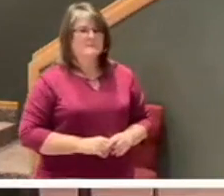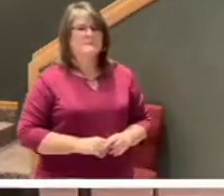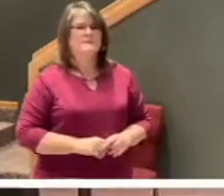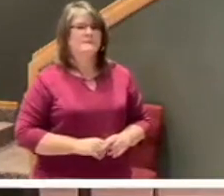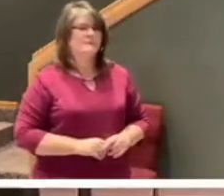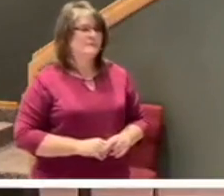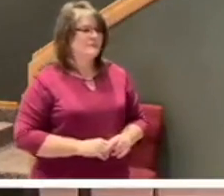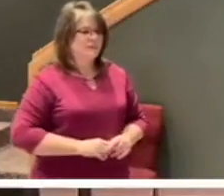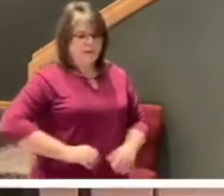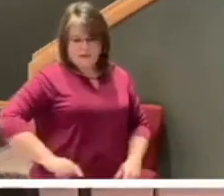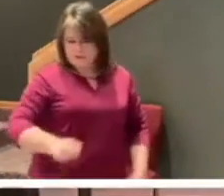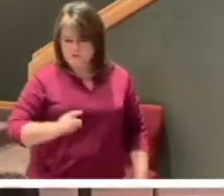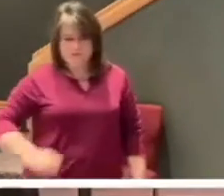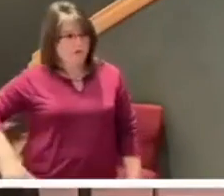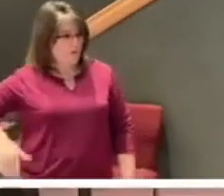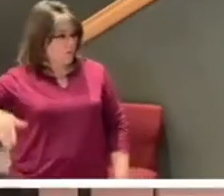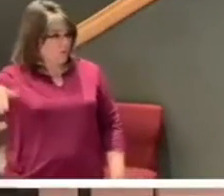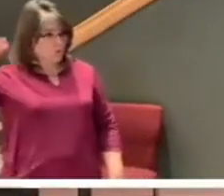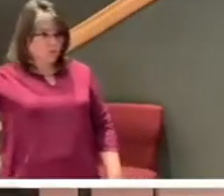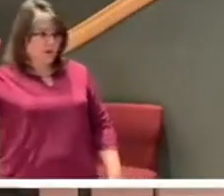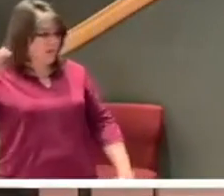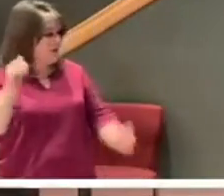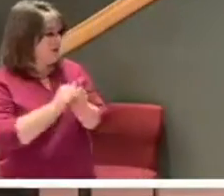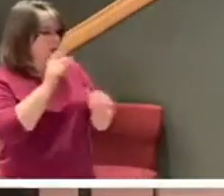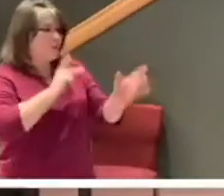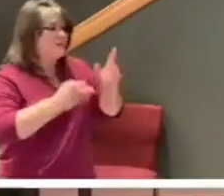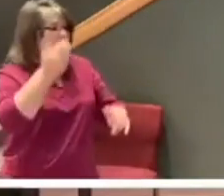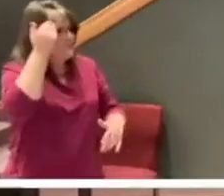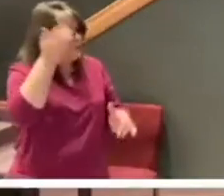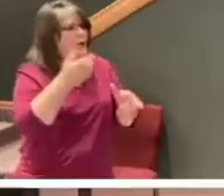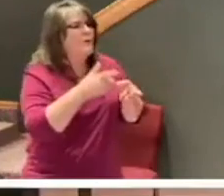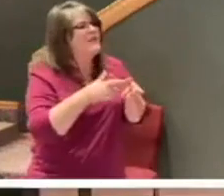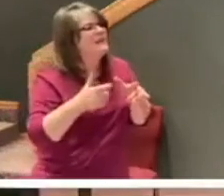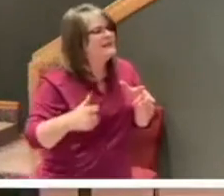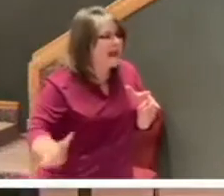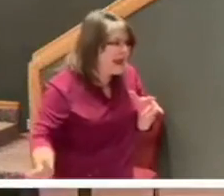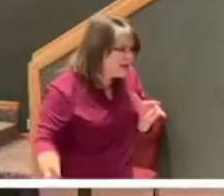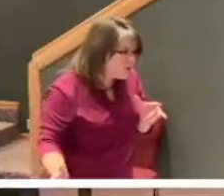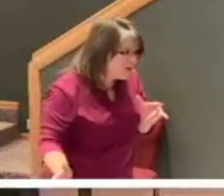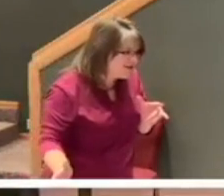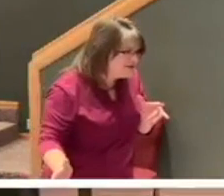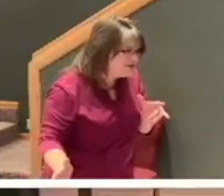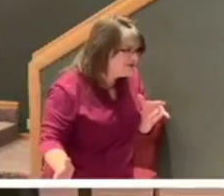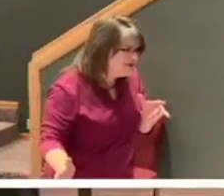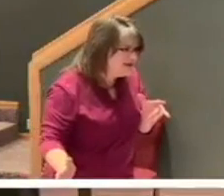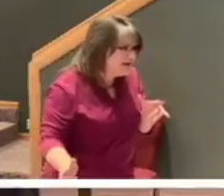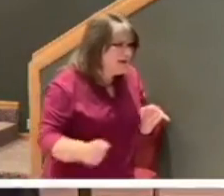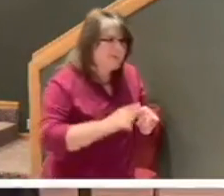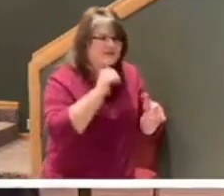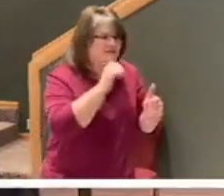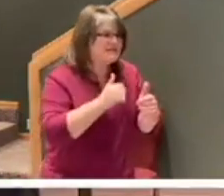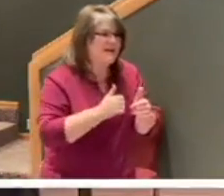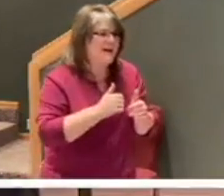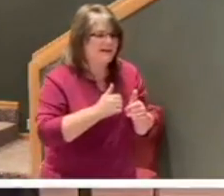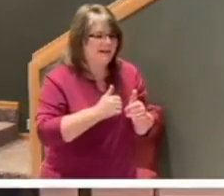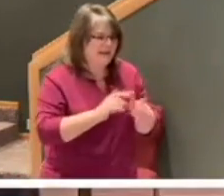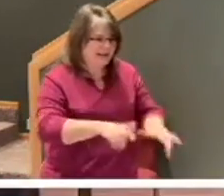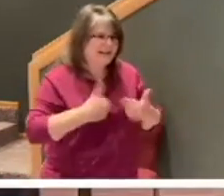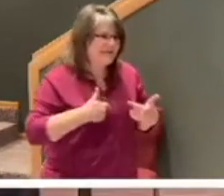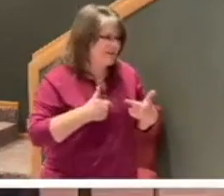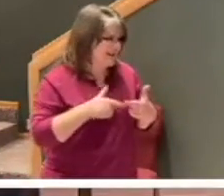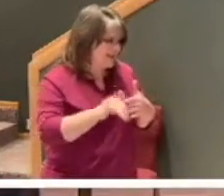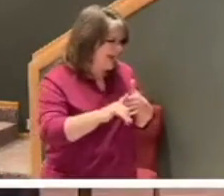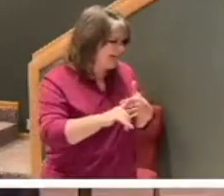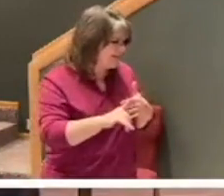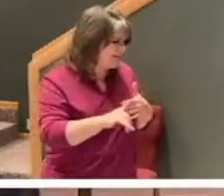And she grew up around people who know the language, but she's not living it.